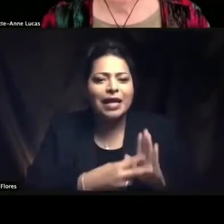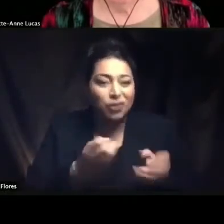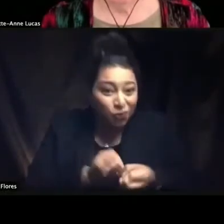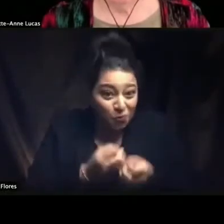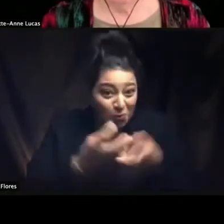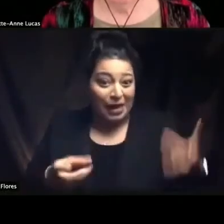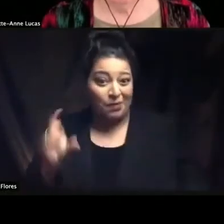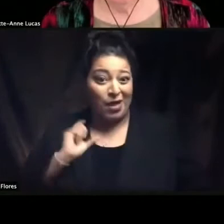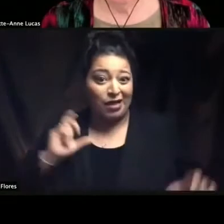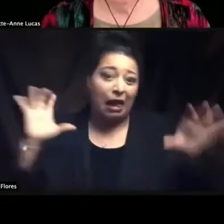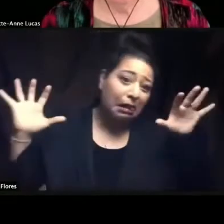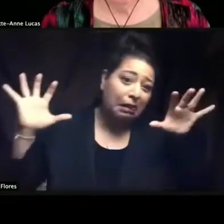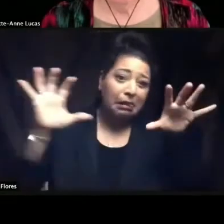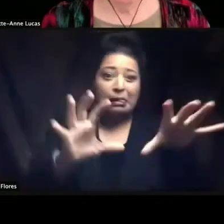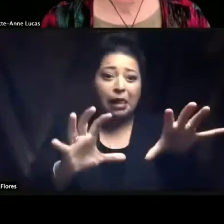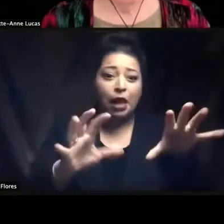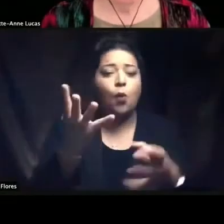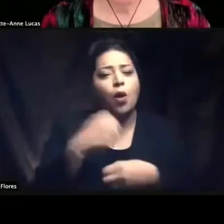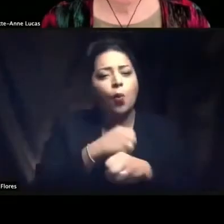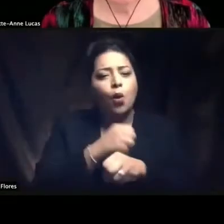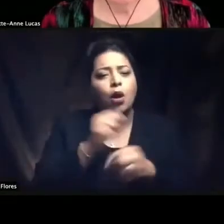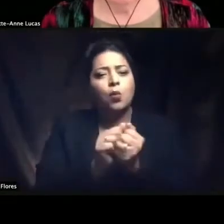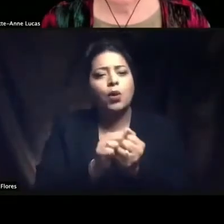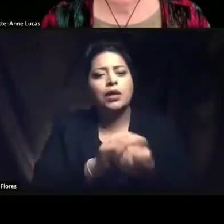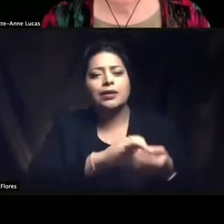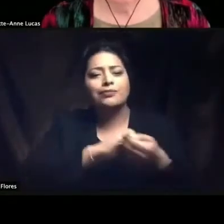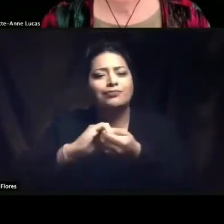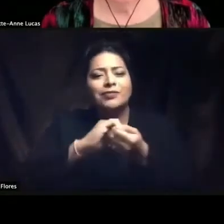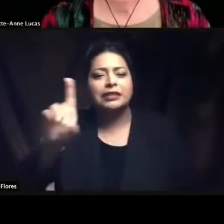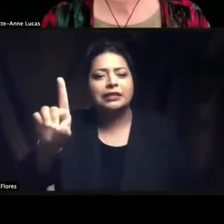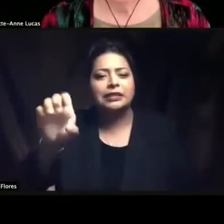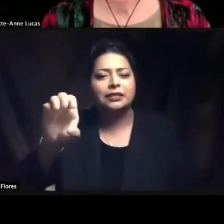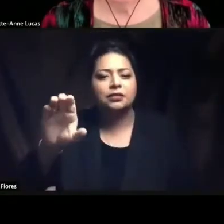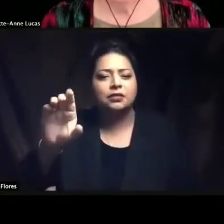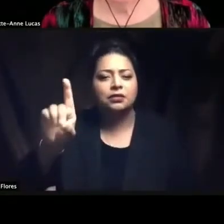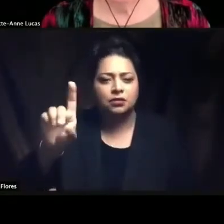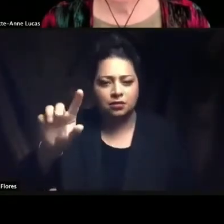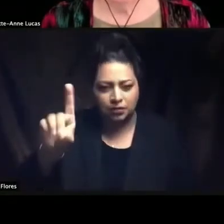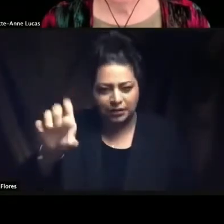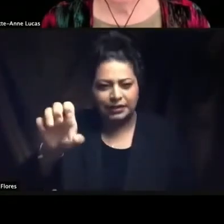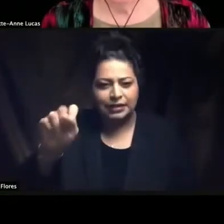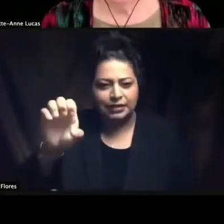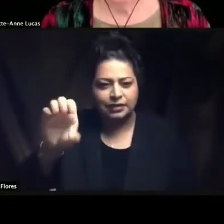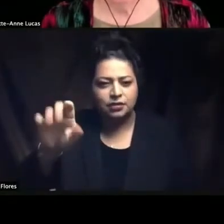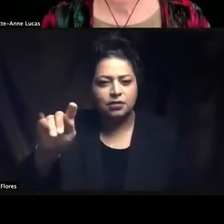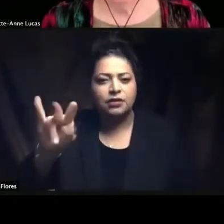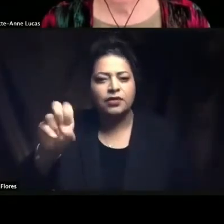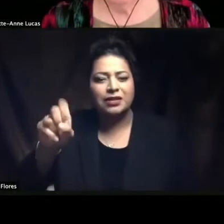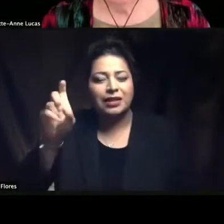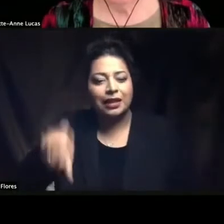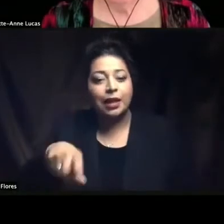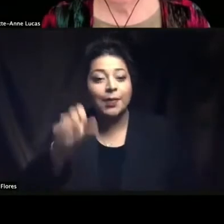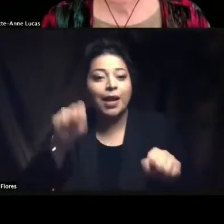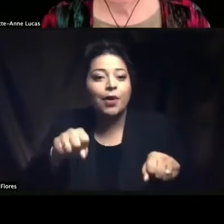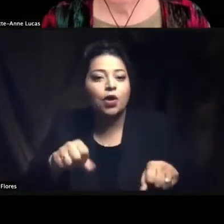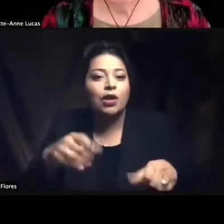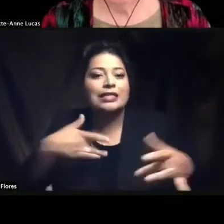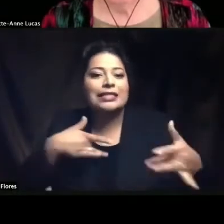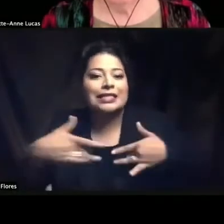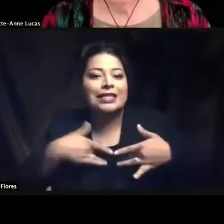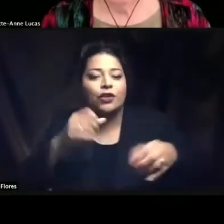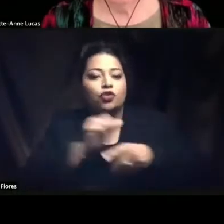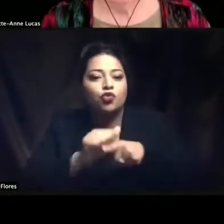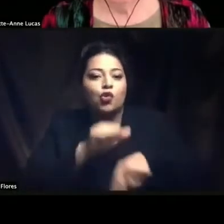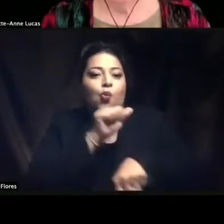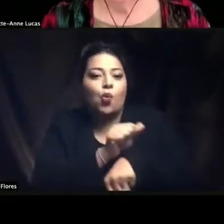sure that we work with the detectives. The detectives need to have some form of sensibility training to meet and work with these families, but also getting